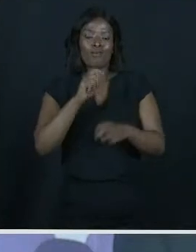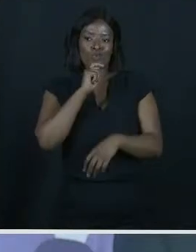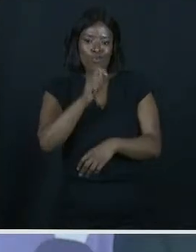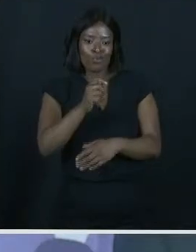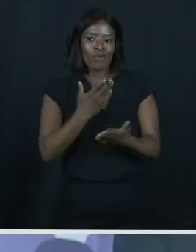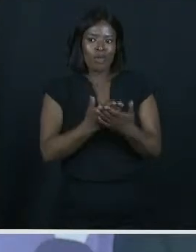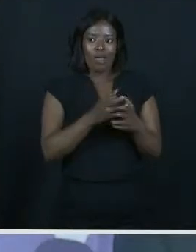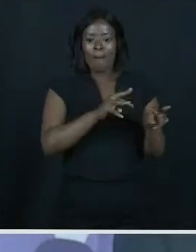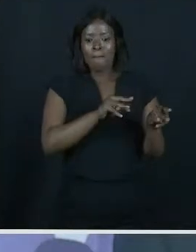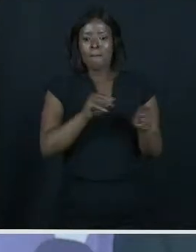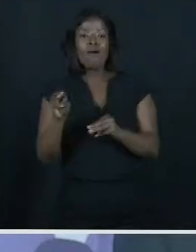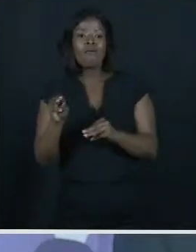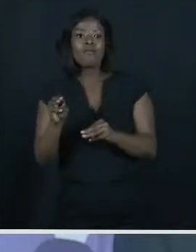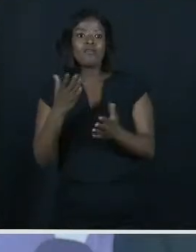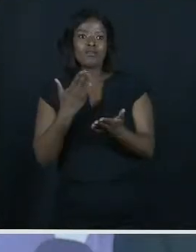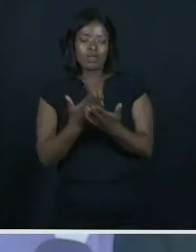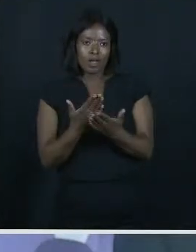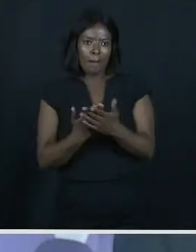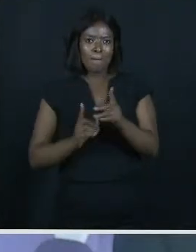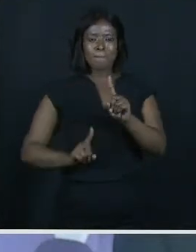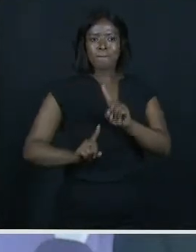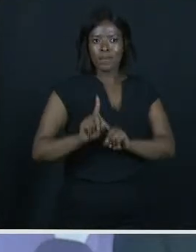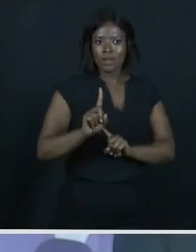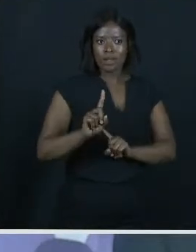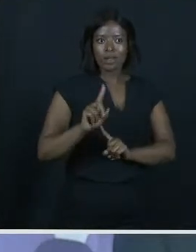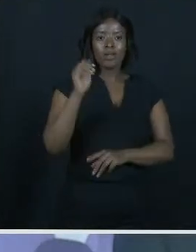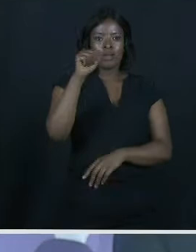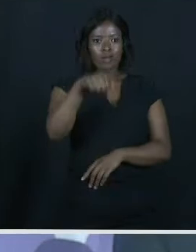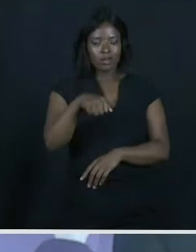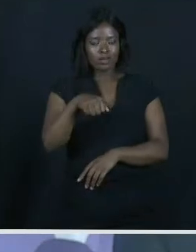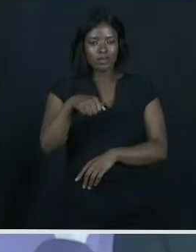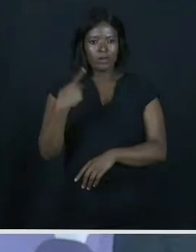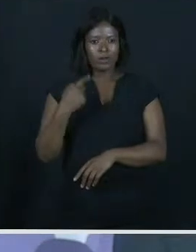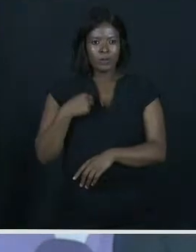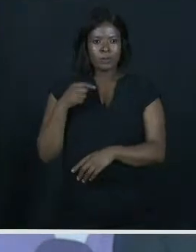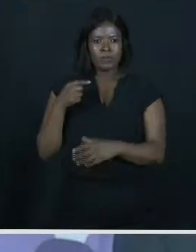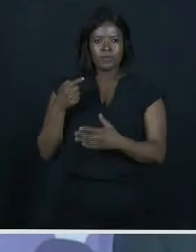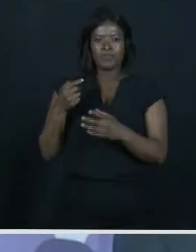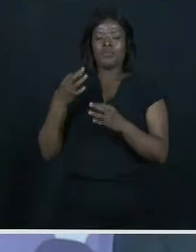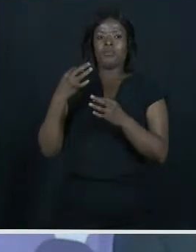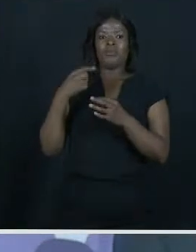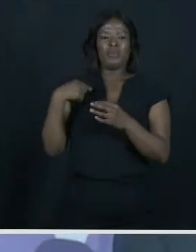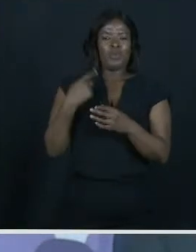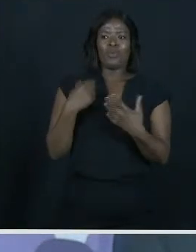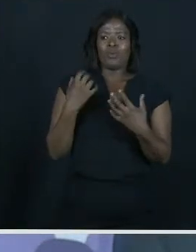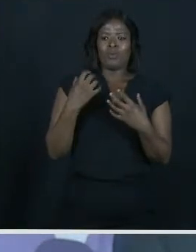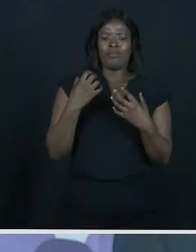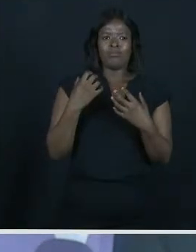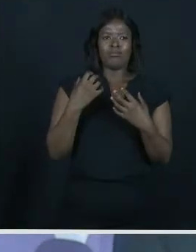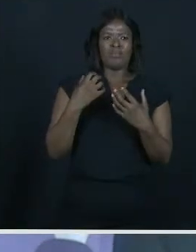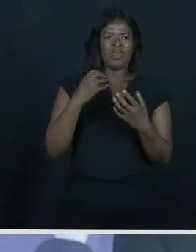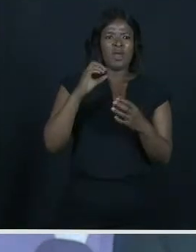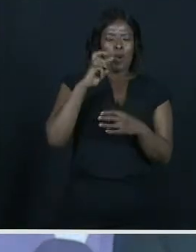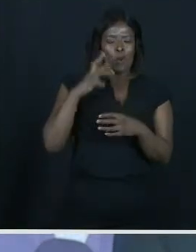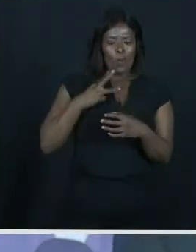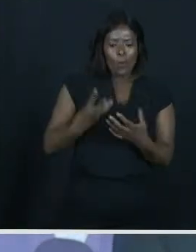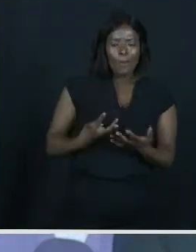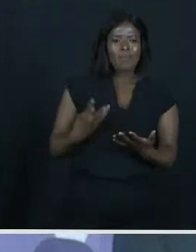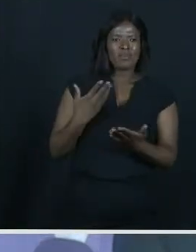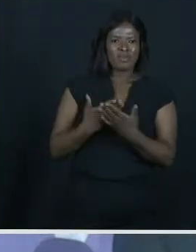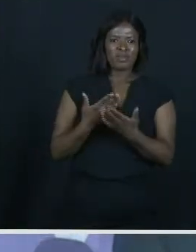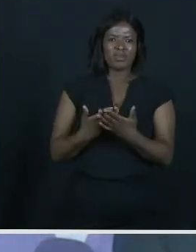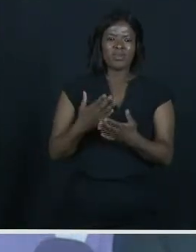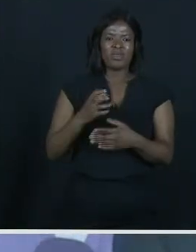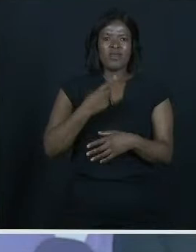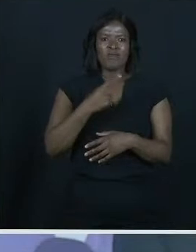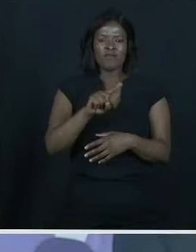as First Ladies, we also have unique convening power. As unelected as we are, many First Ladies across the continent